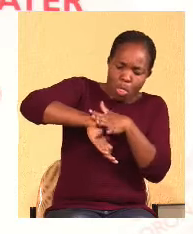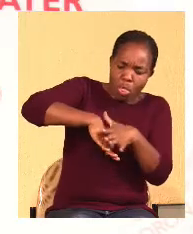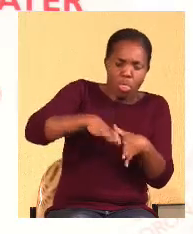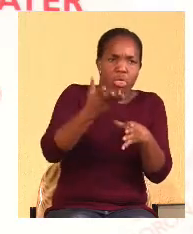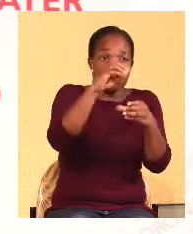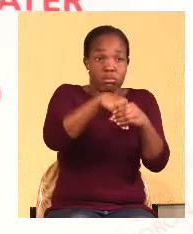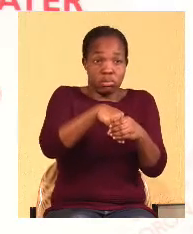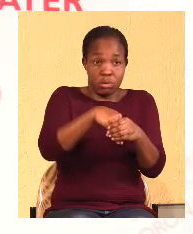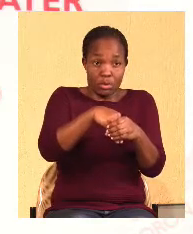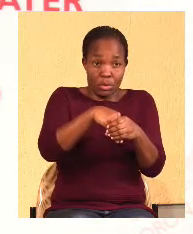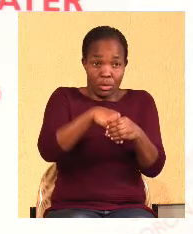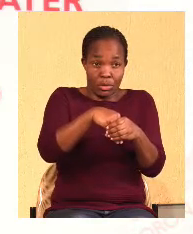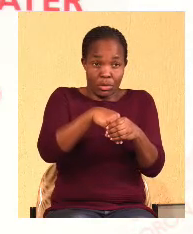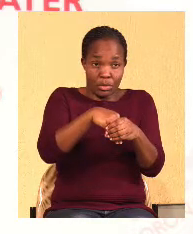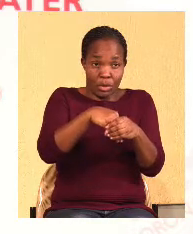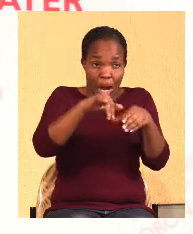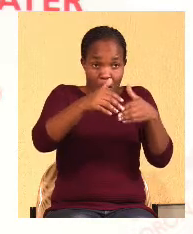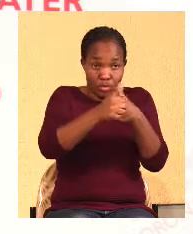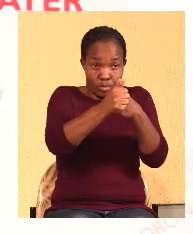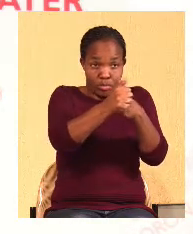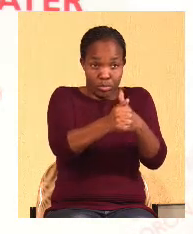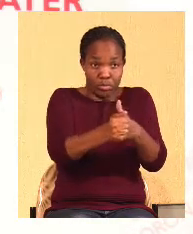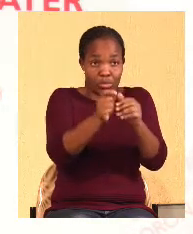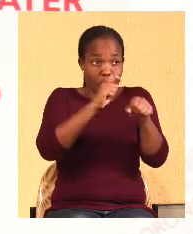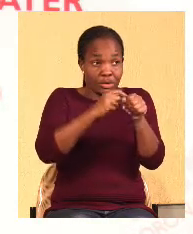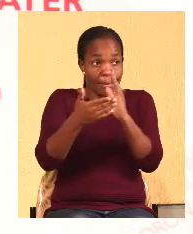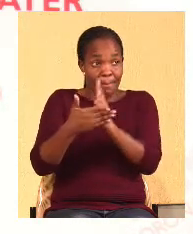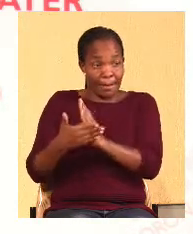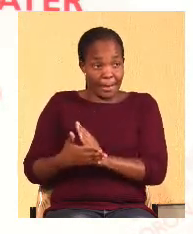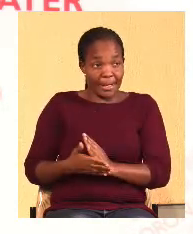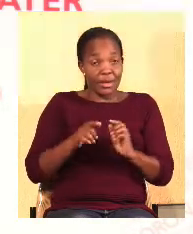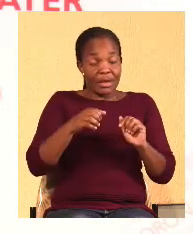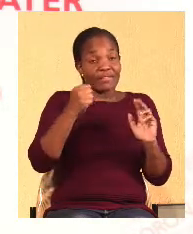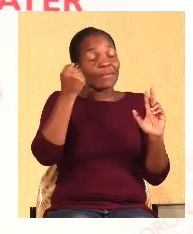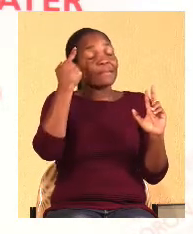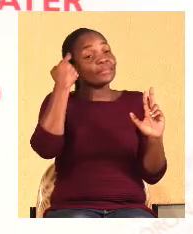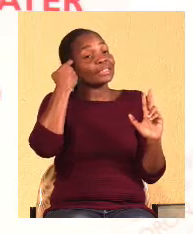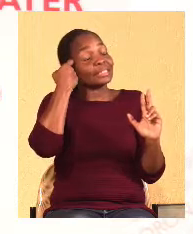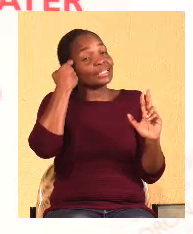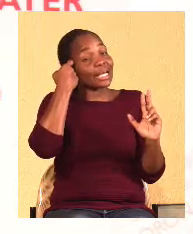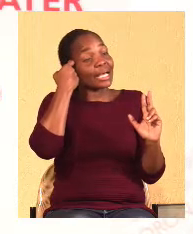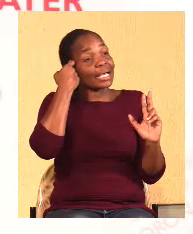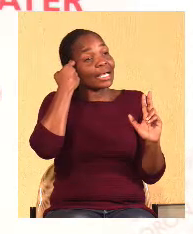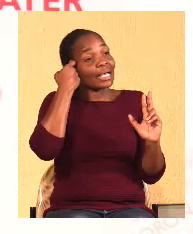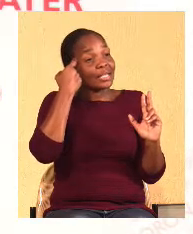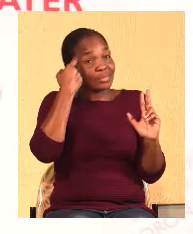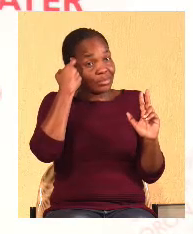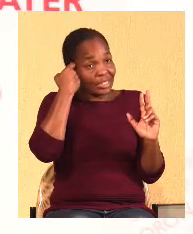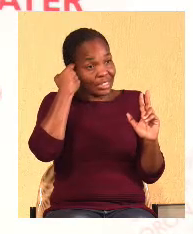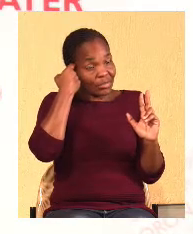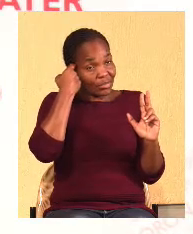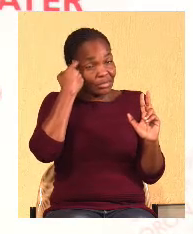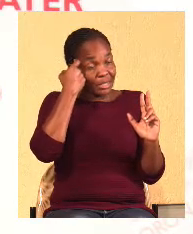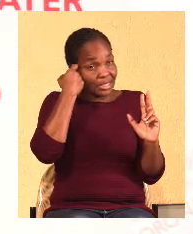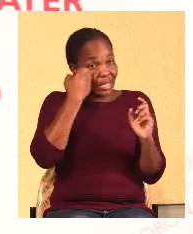regulations, we've got here with us the Honourable Minister, Honourable Yvonne